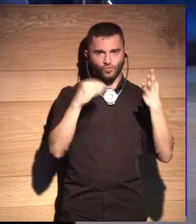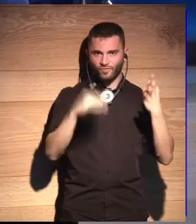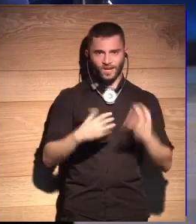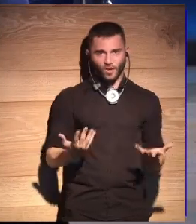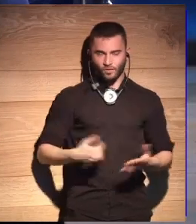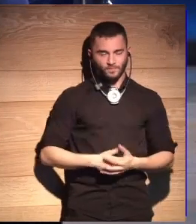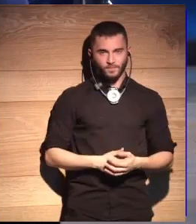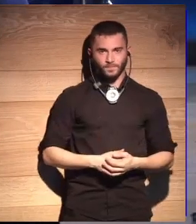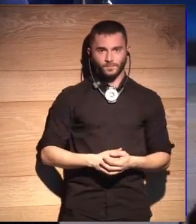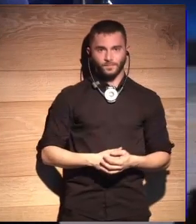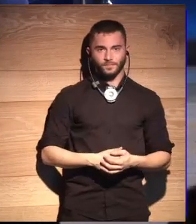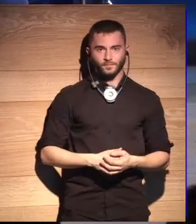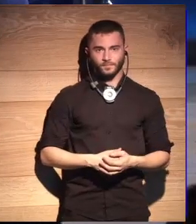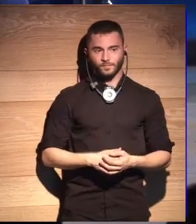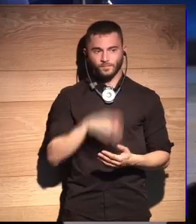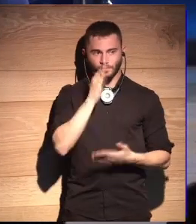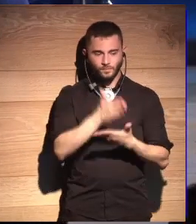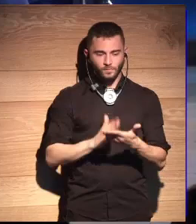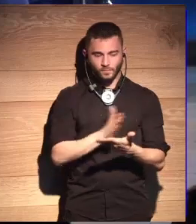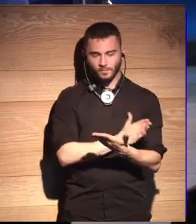1 million is a statistic.